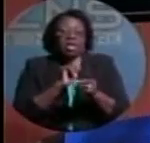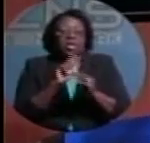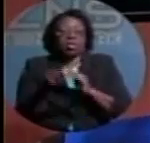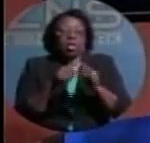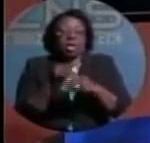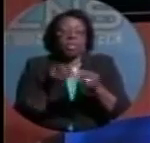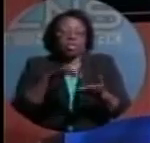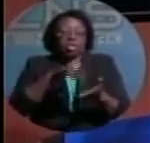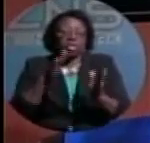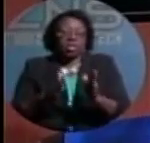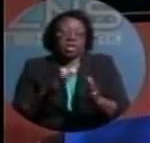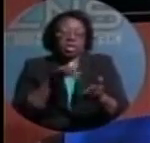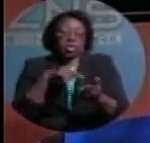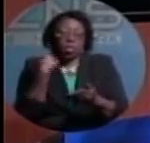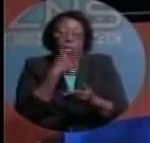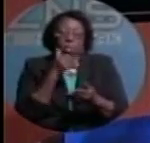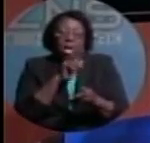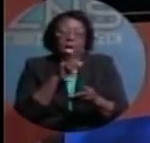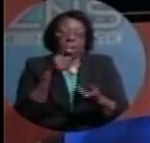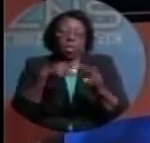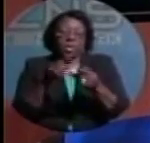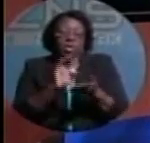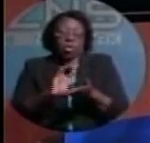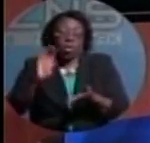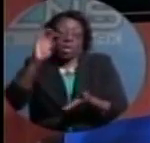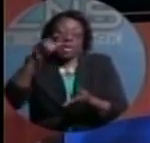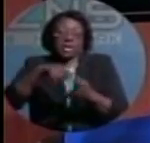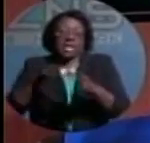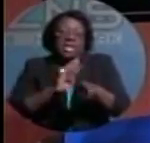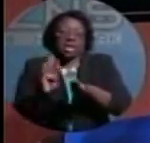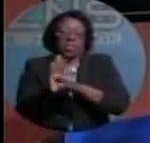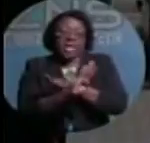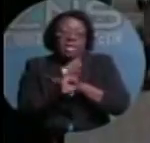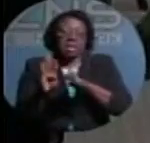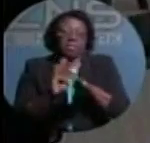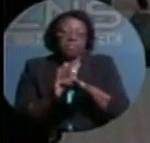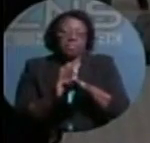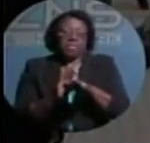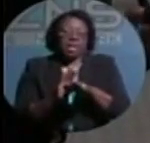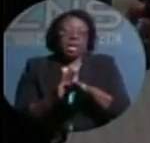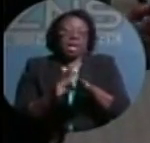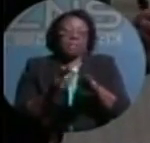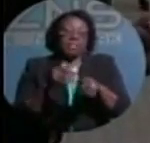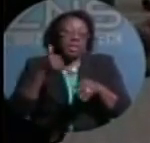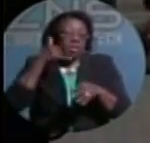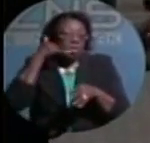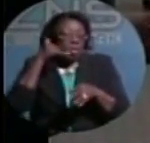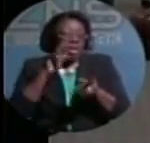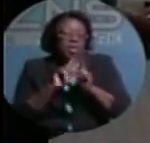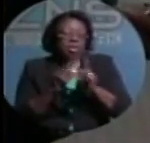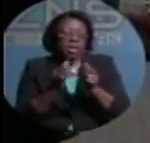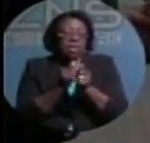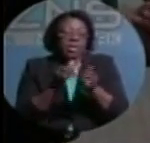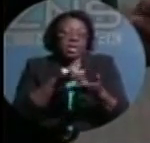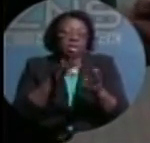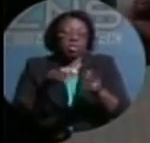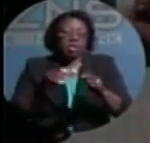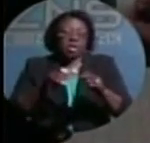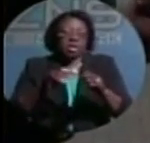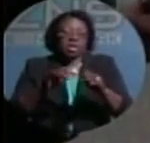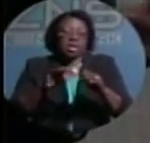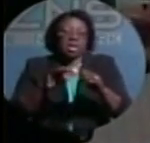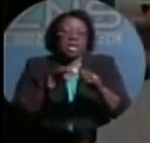considerations for students studying in Jamaica. I've been in touch with the student community in